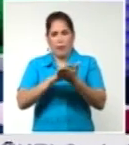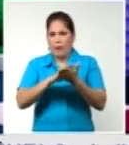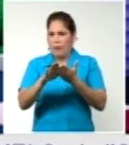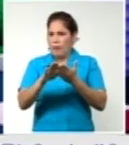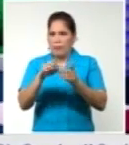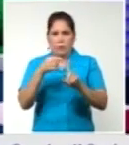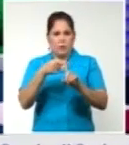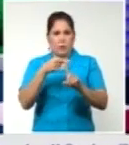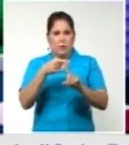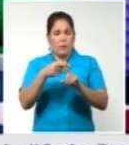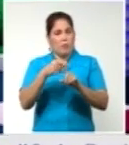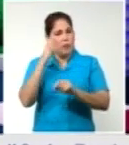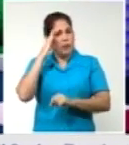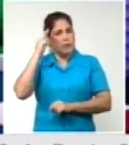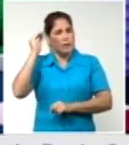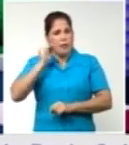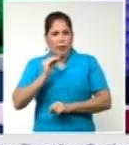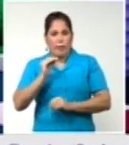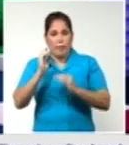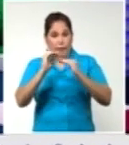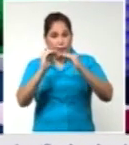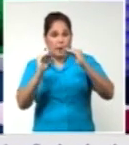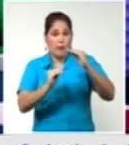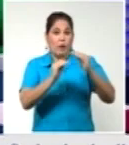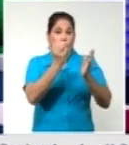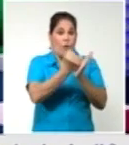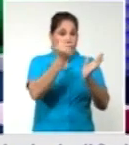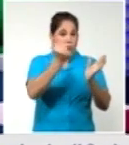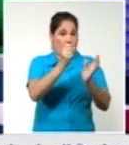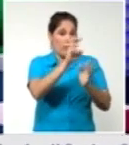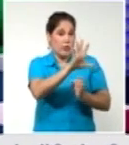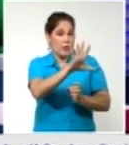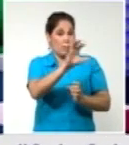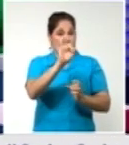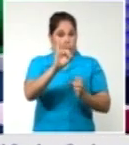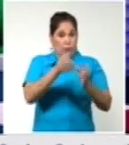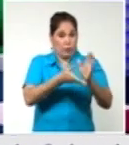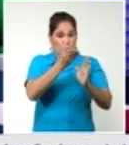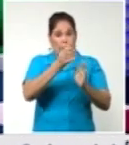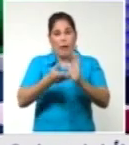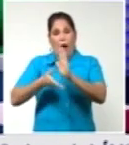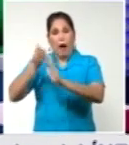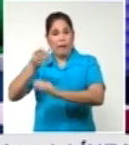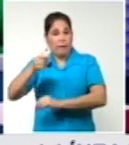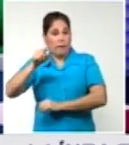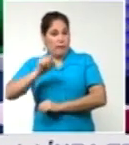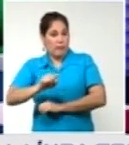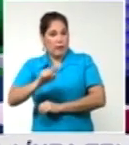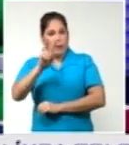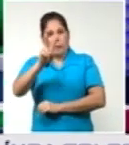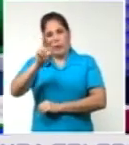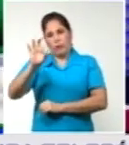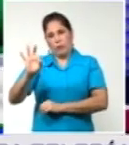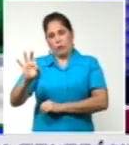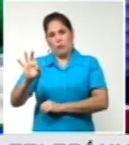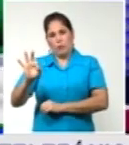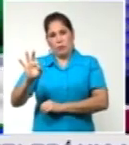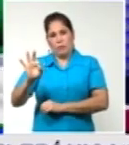5,899 people, or 91% of all confirmed cases in Cuba, have recovered from the